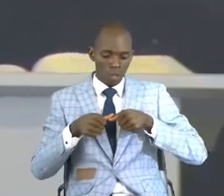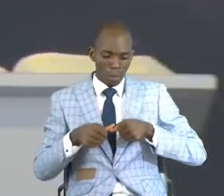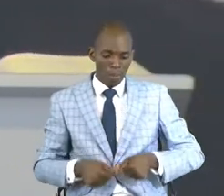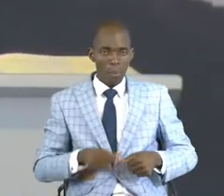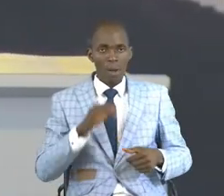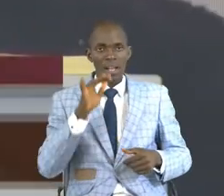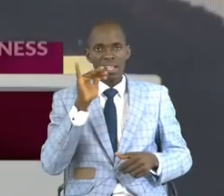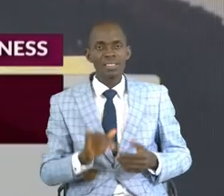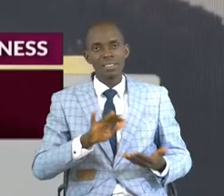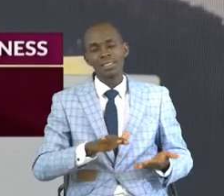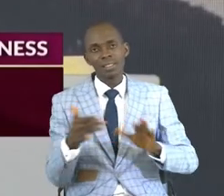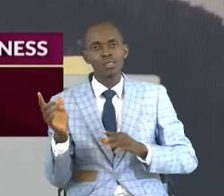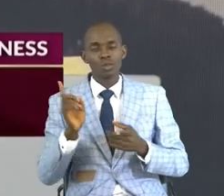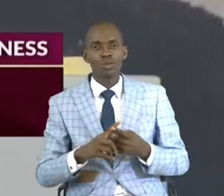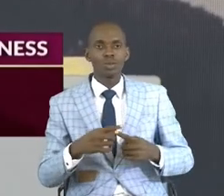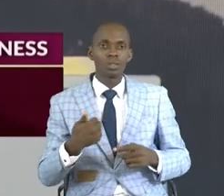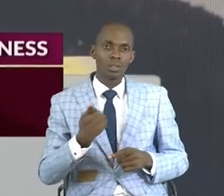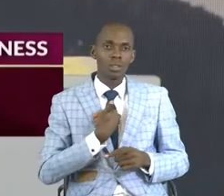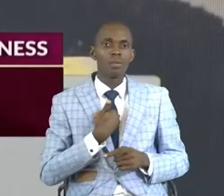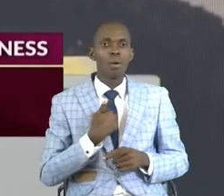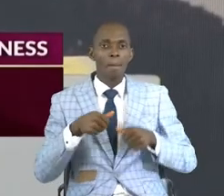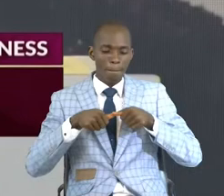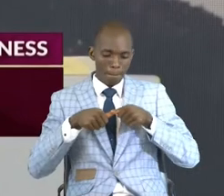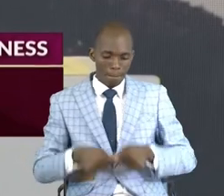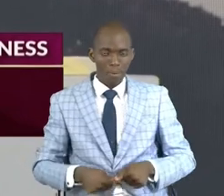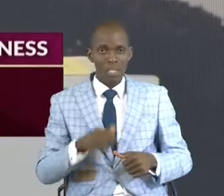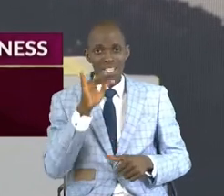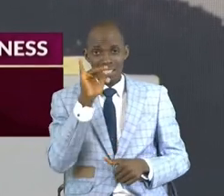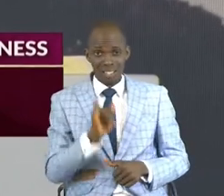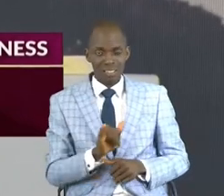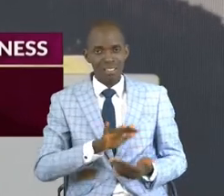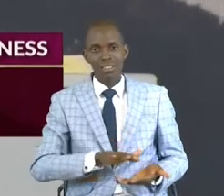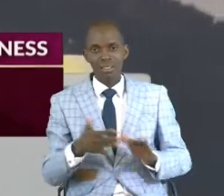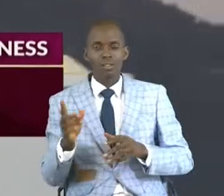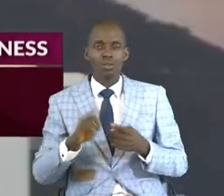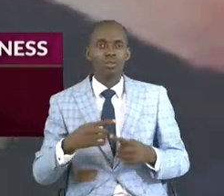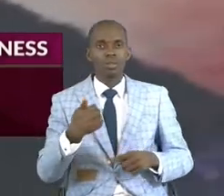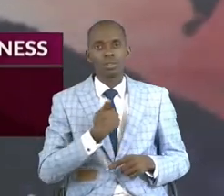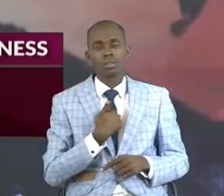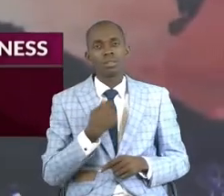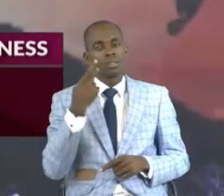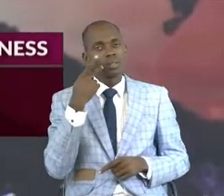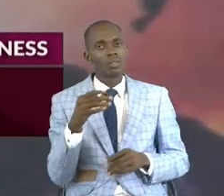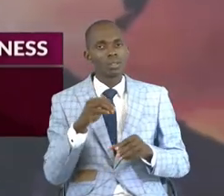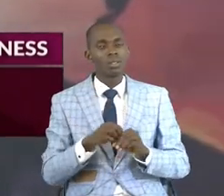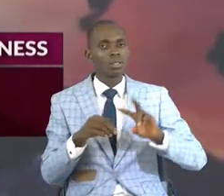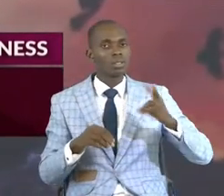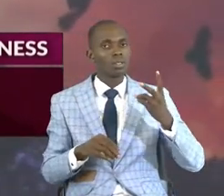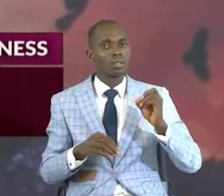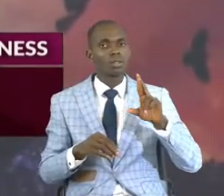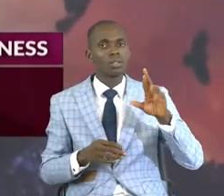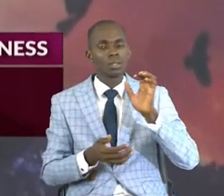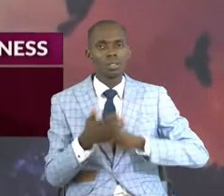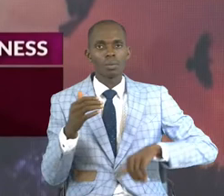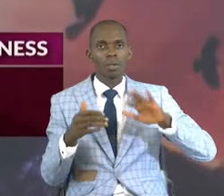to self. Permanently dead to self. We're looking at 2 Corinthians chapter